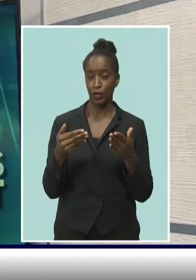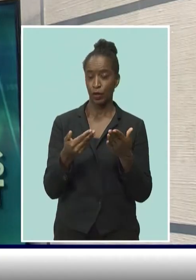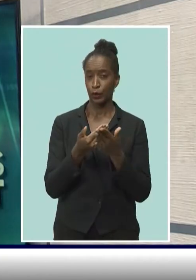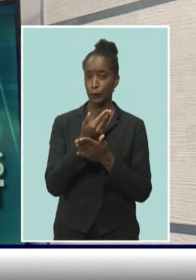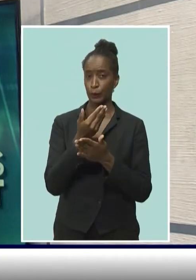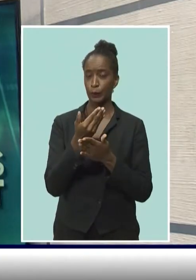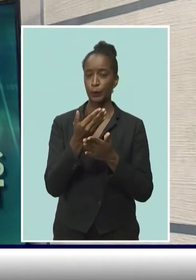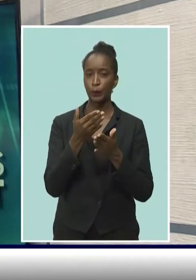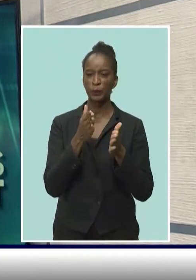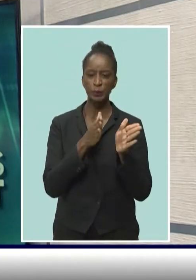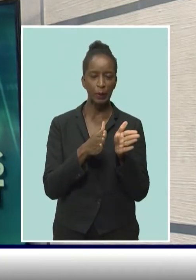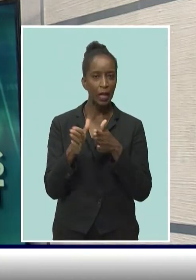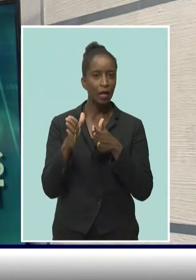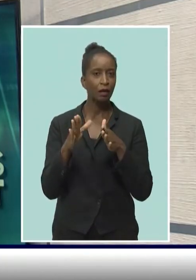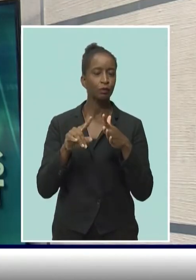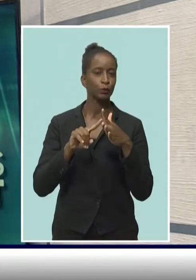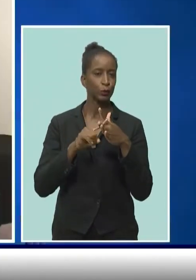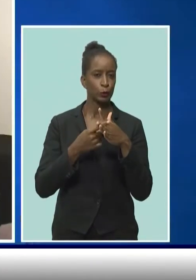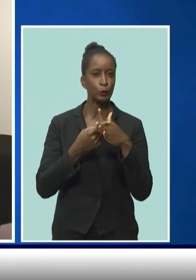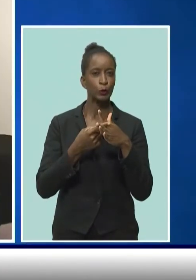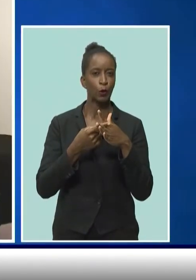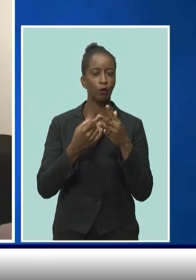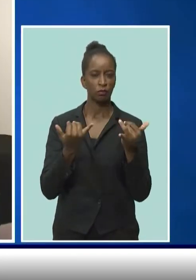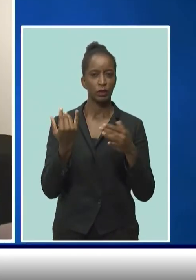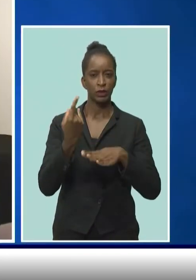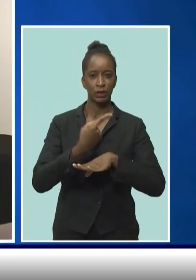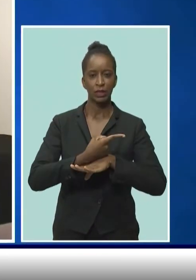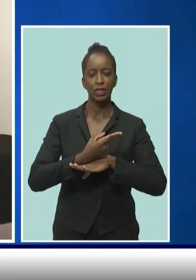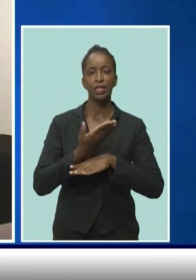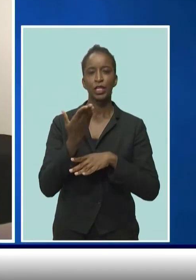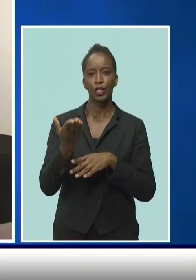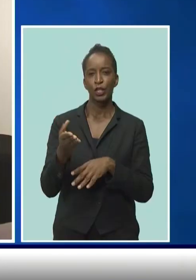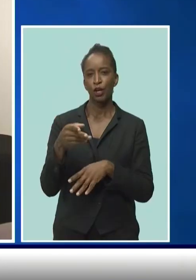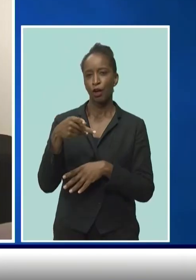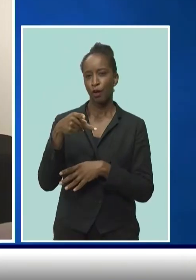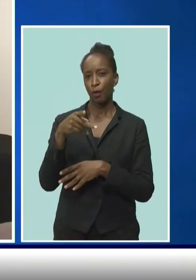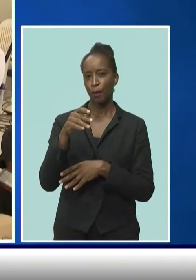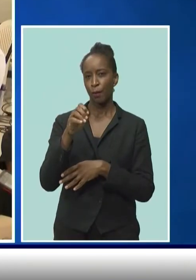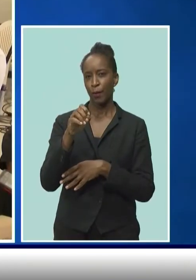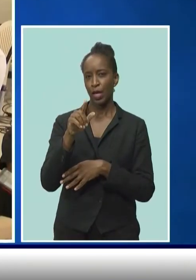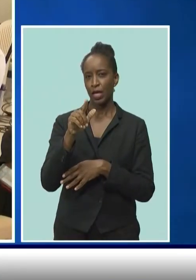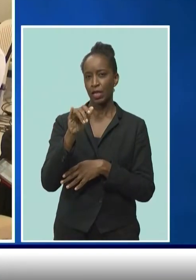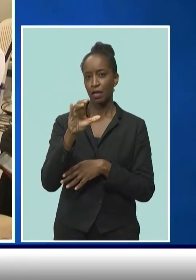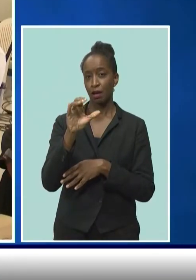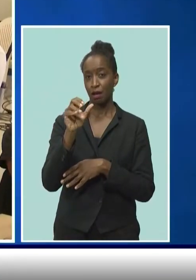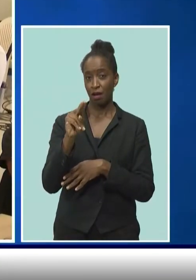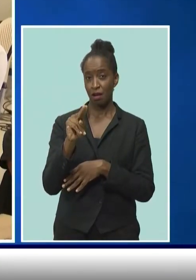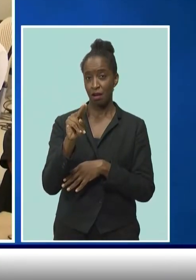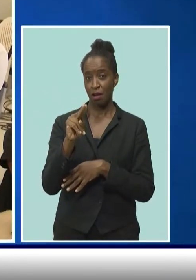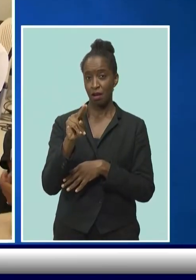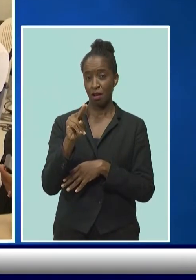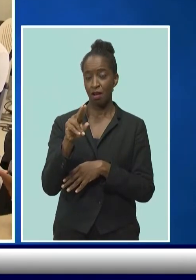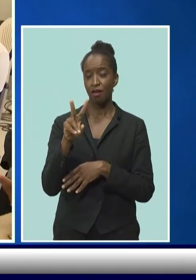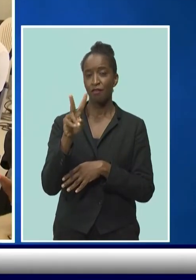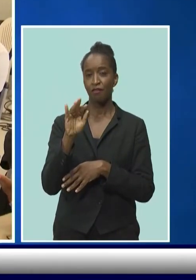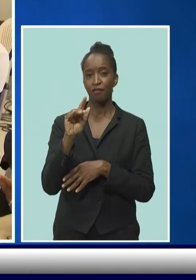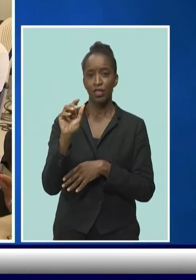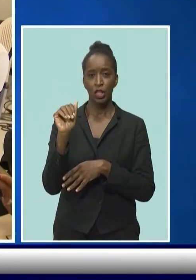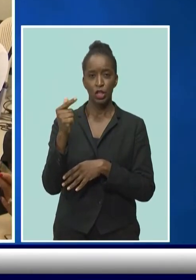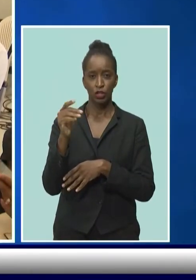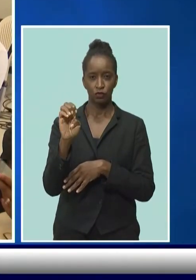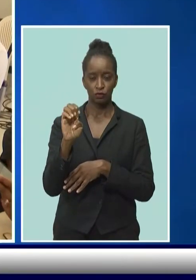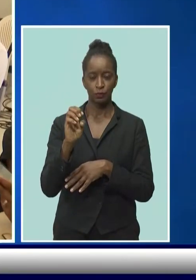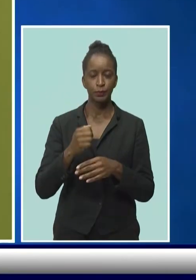reports. There is a view the Manufest initiative can help change the course of small and medium-sized businesses in